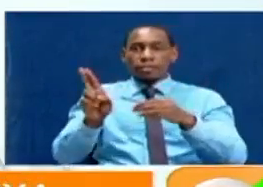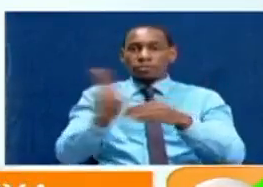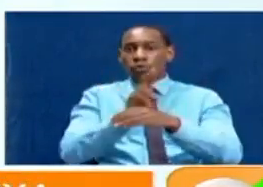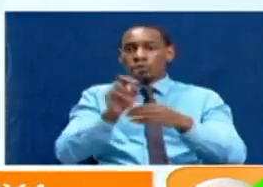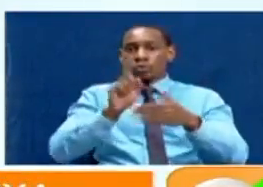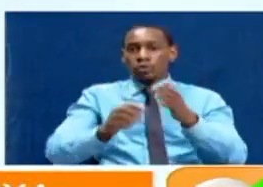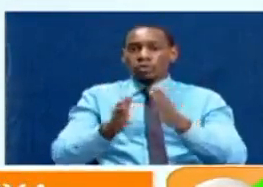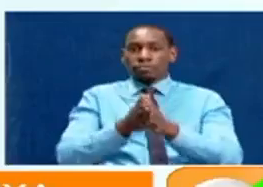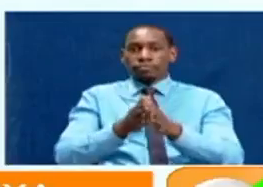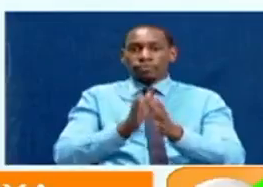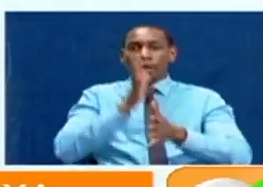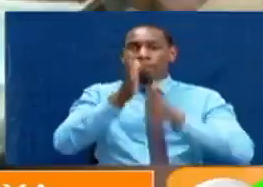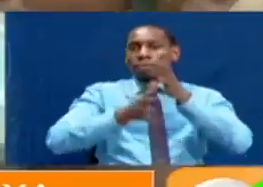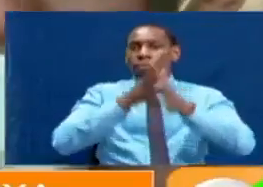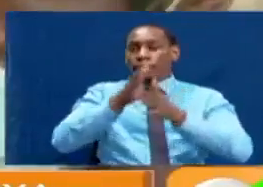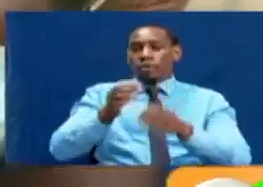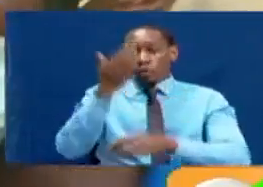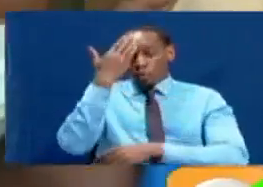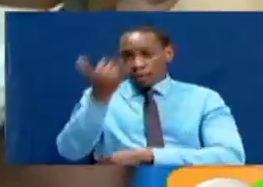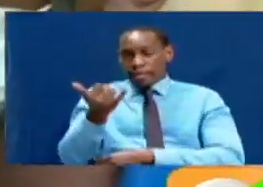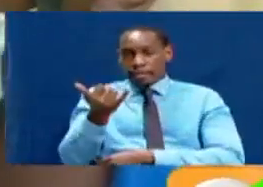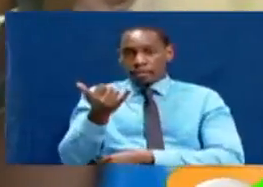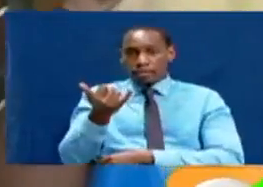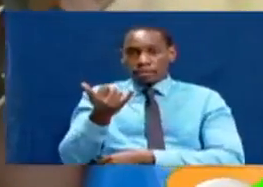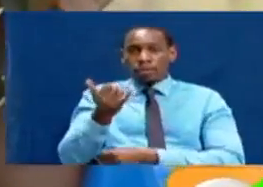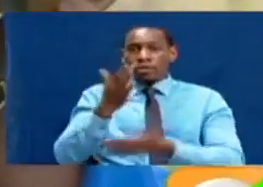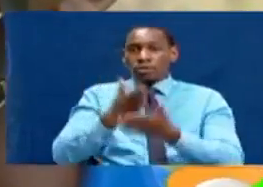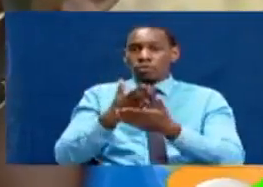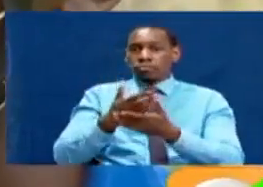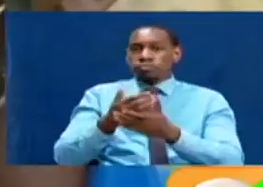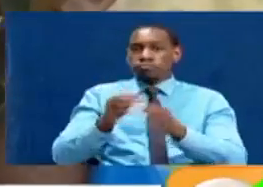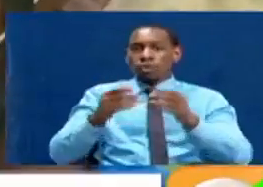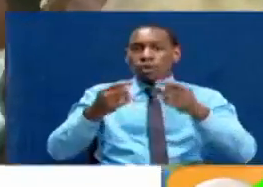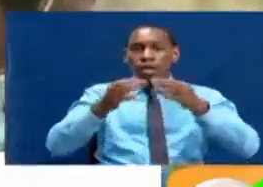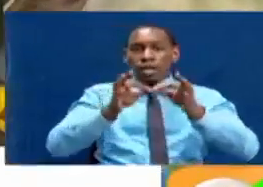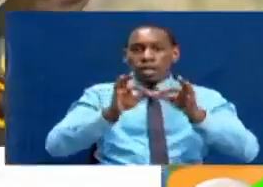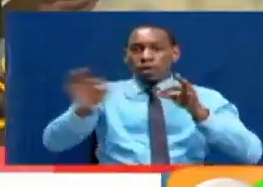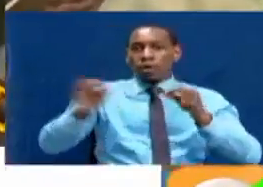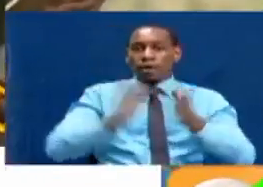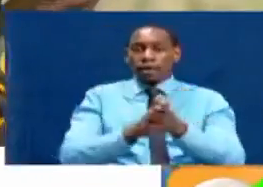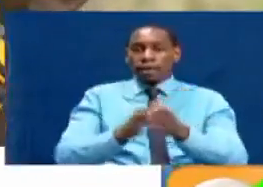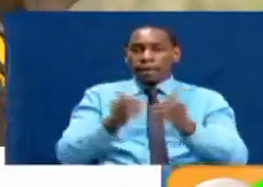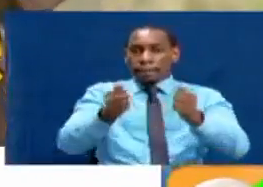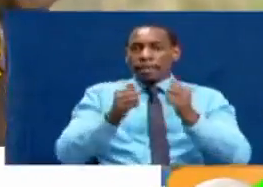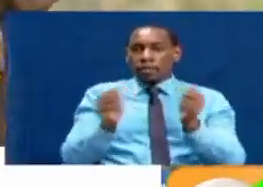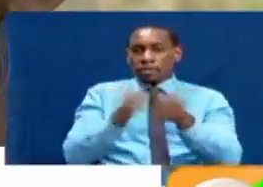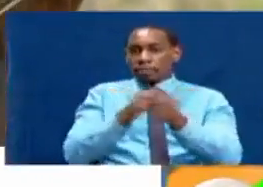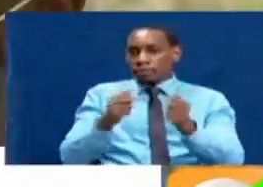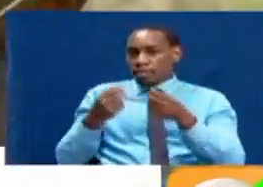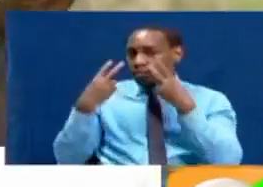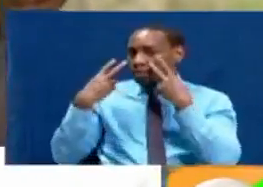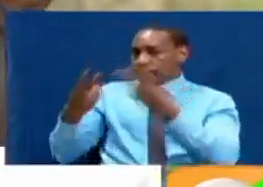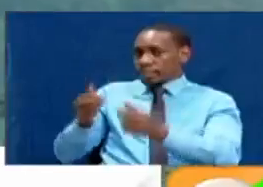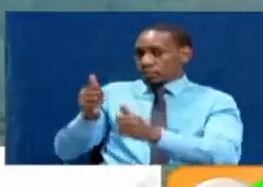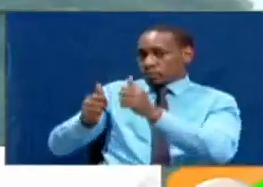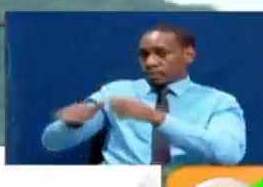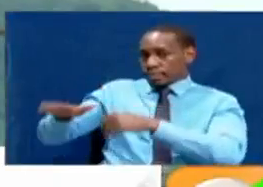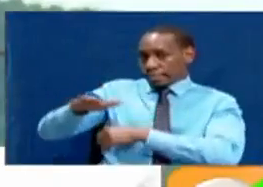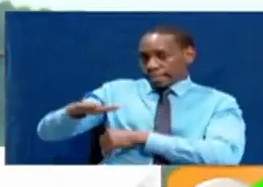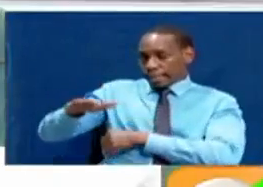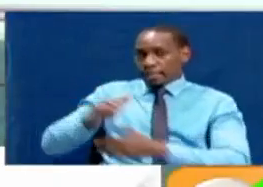signs for communication, usually because the handline is long and the pilot can't make judgment that you are at a certain